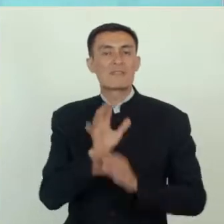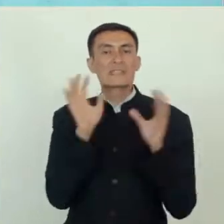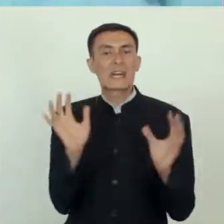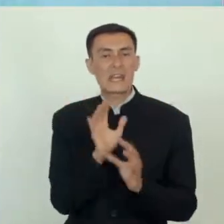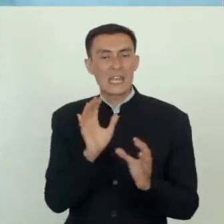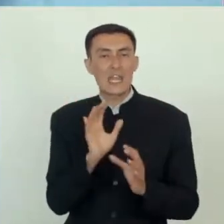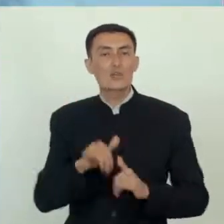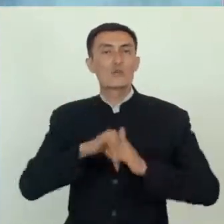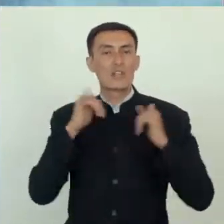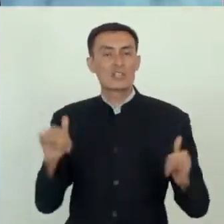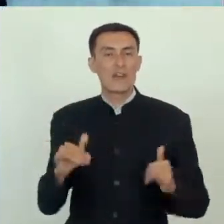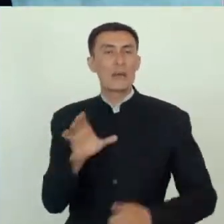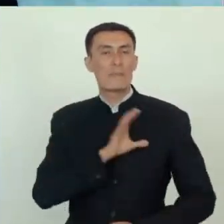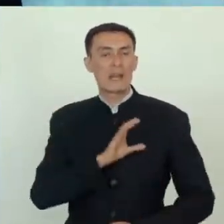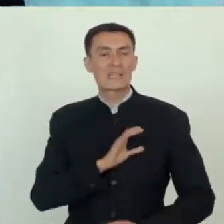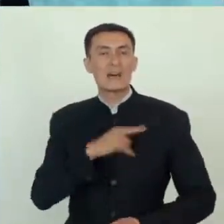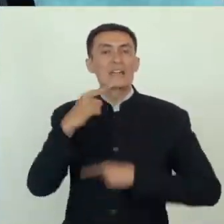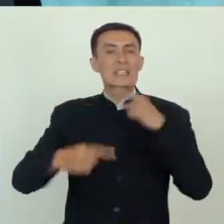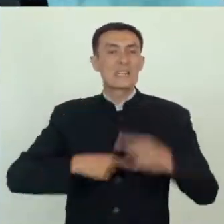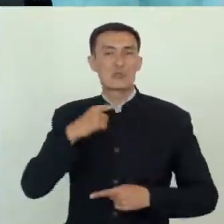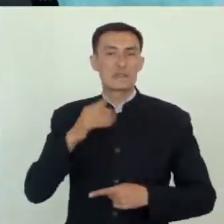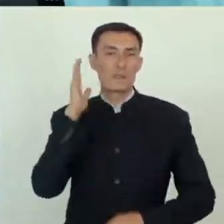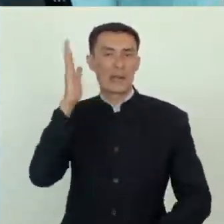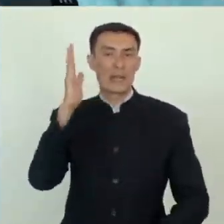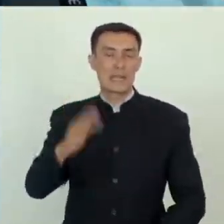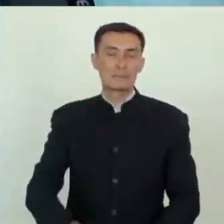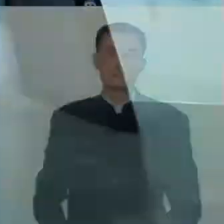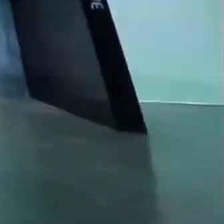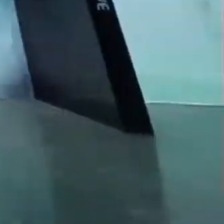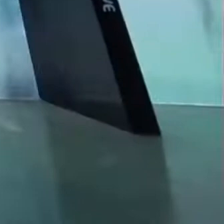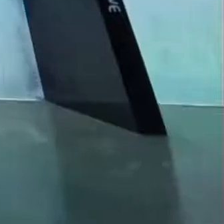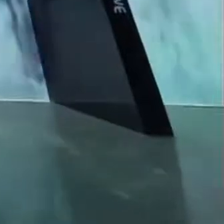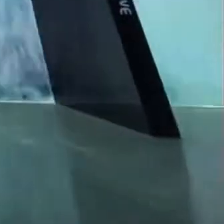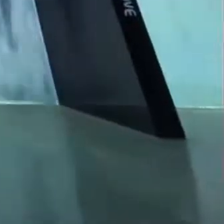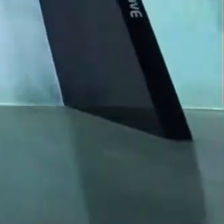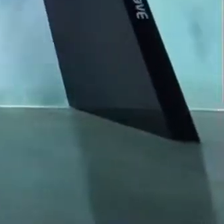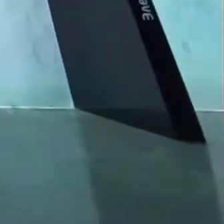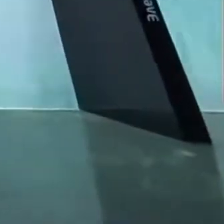resources, but by preserving and multiplying them for the next generations.